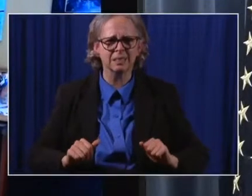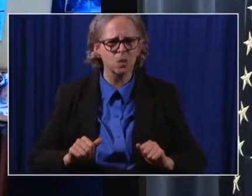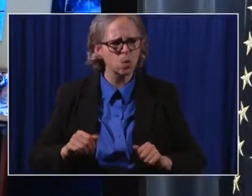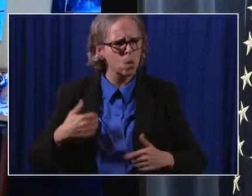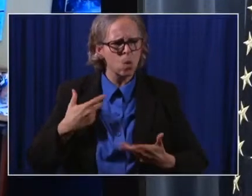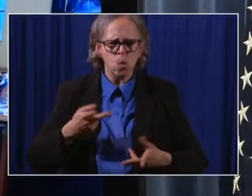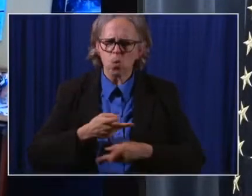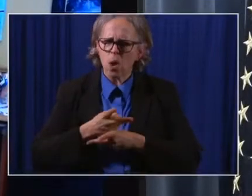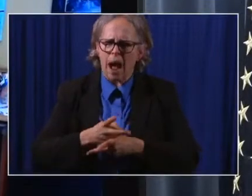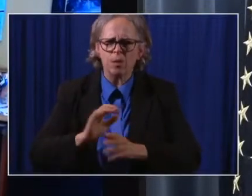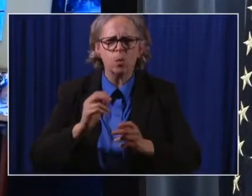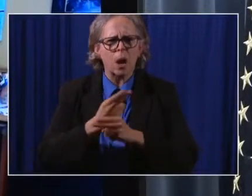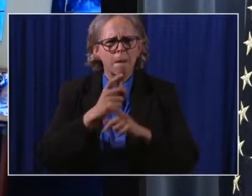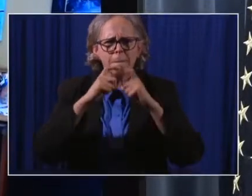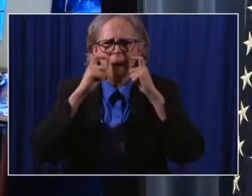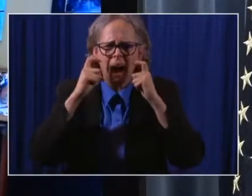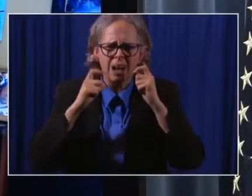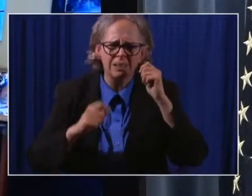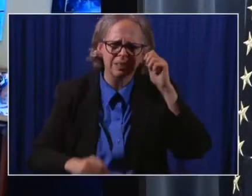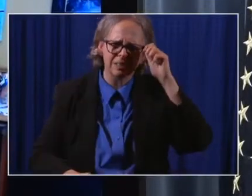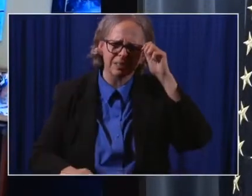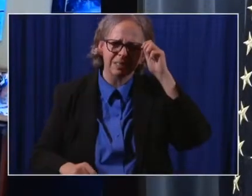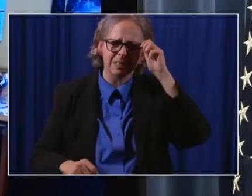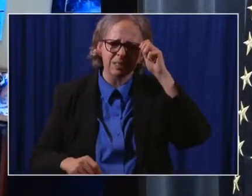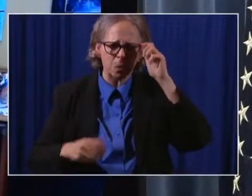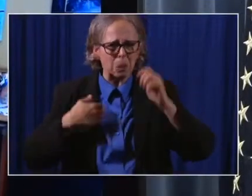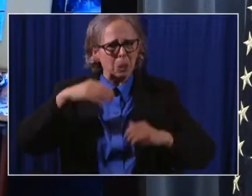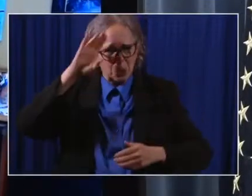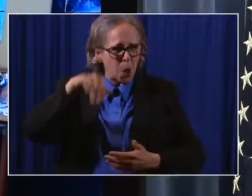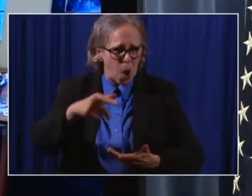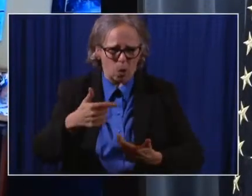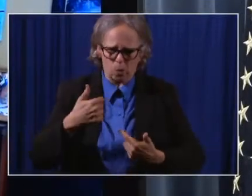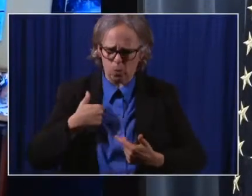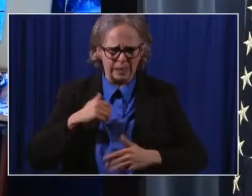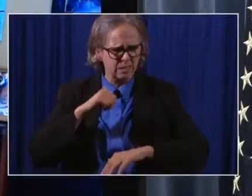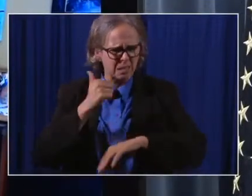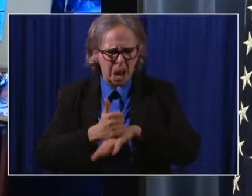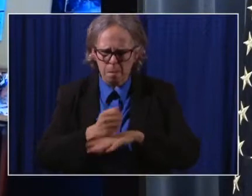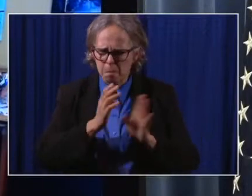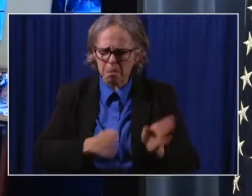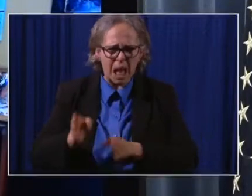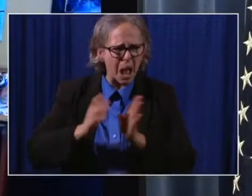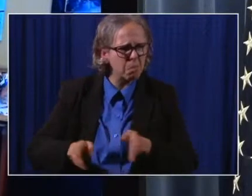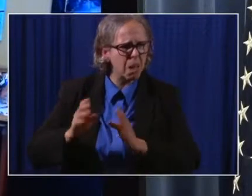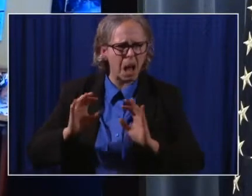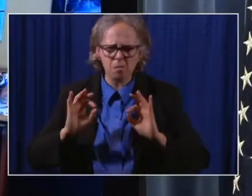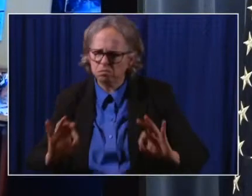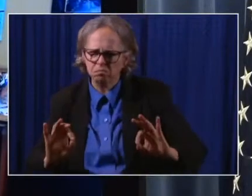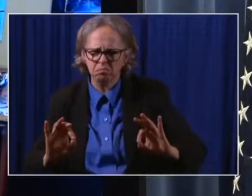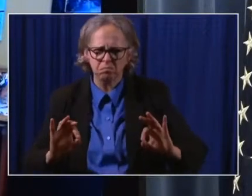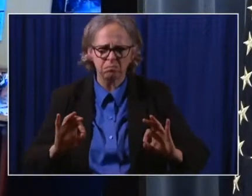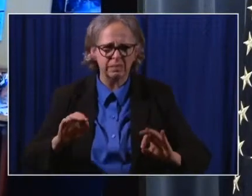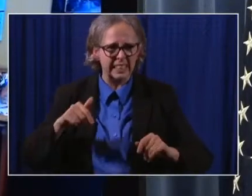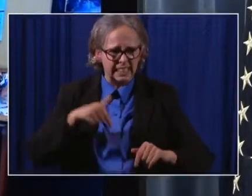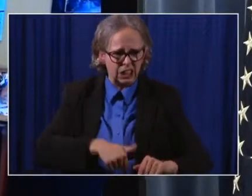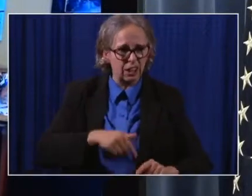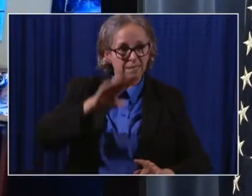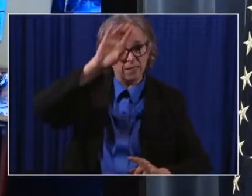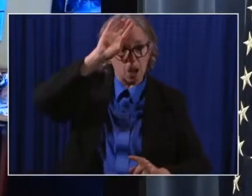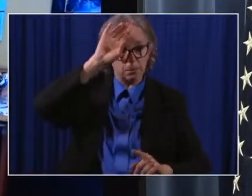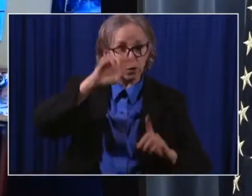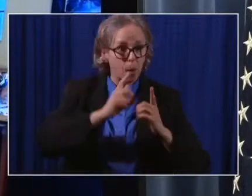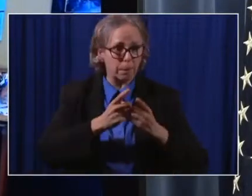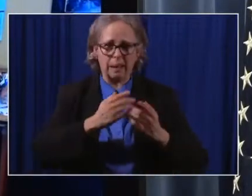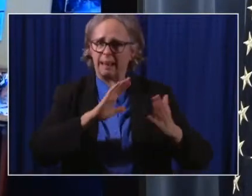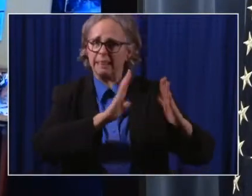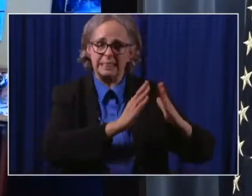our masks, as well as, we set up a lot of plans here on the department and within the city. We try to set up a lot of